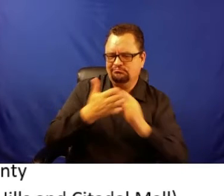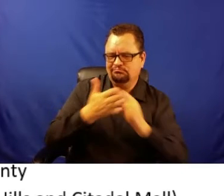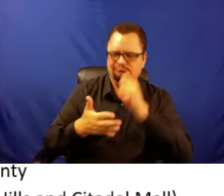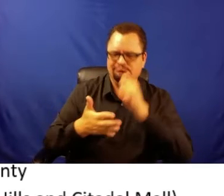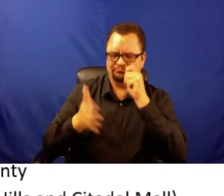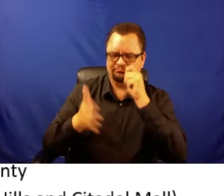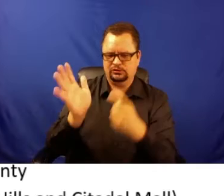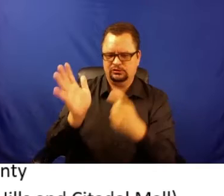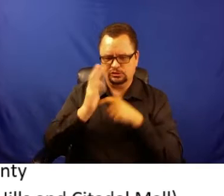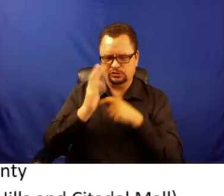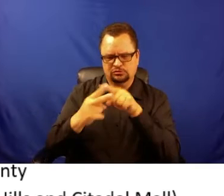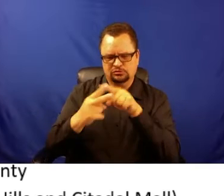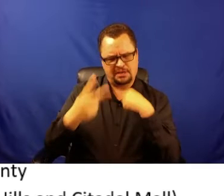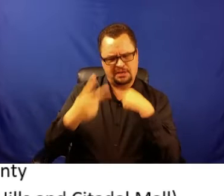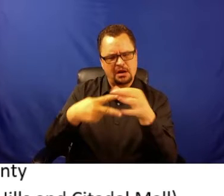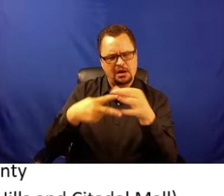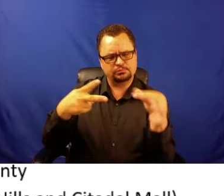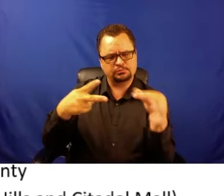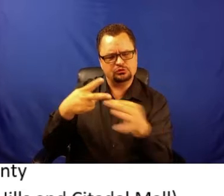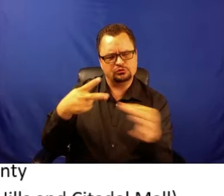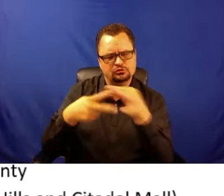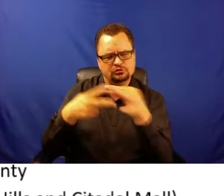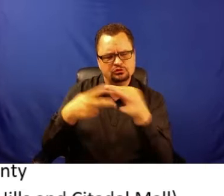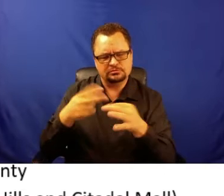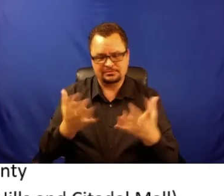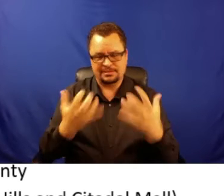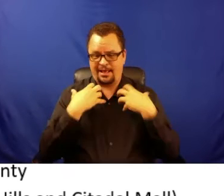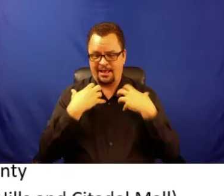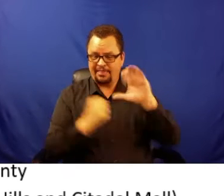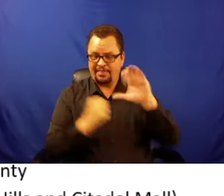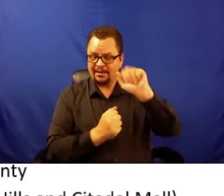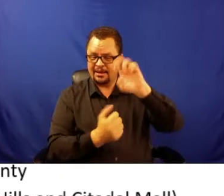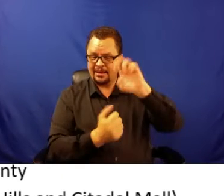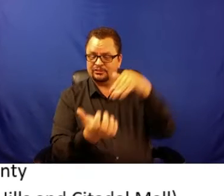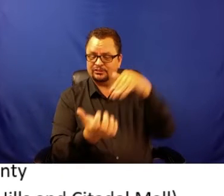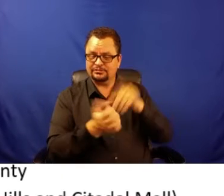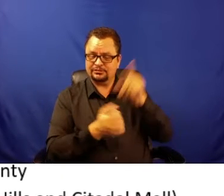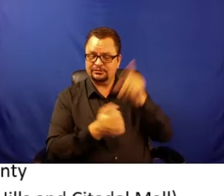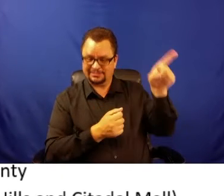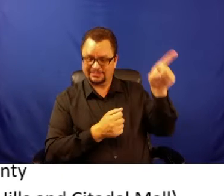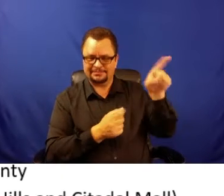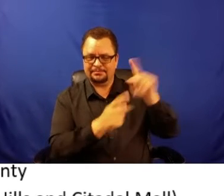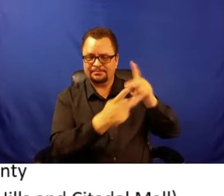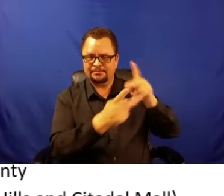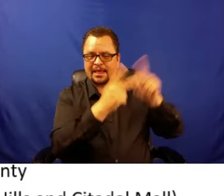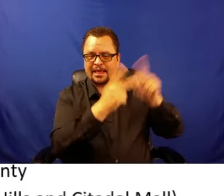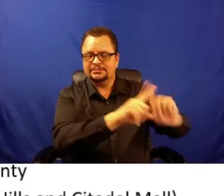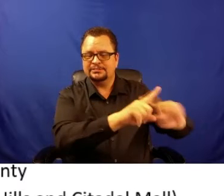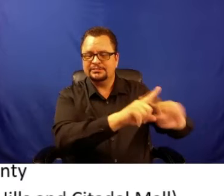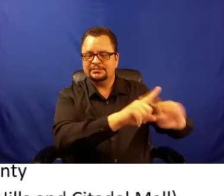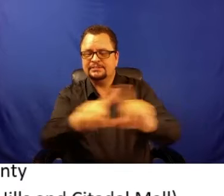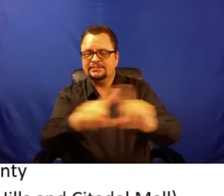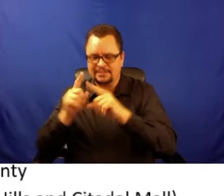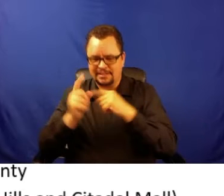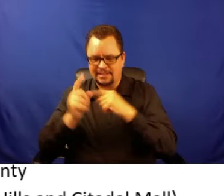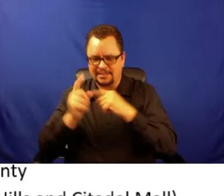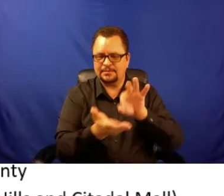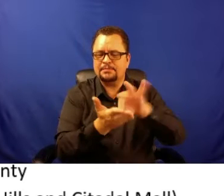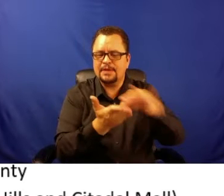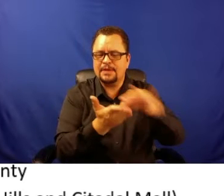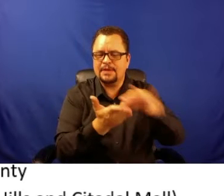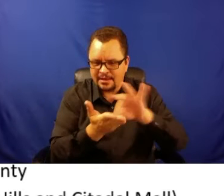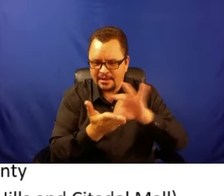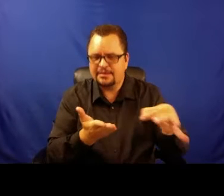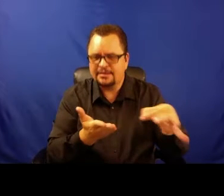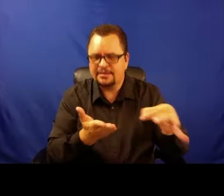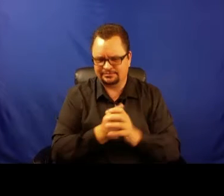center facilities that receive Medicare and Medicaid reimbursements, including hospitals and home health agencies,